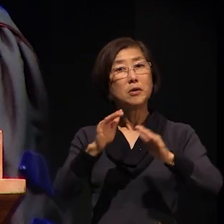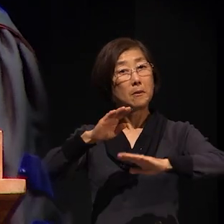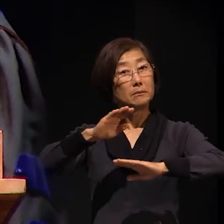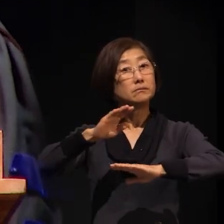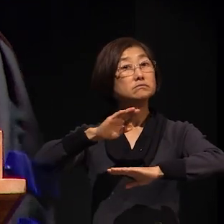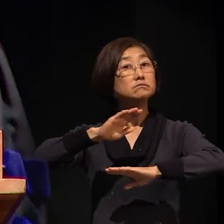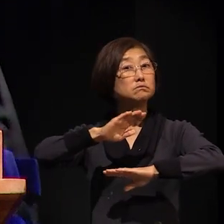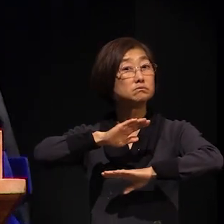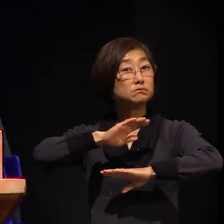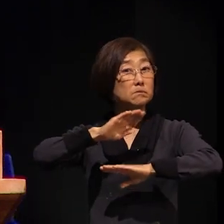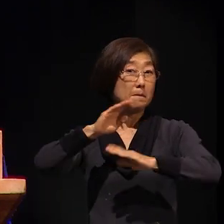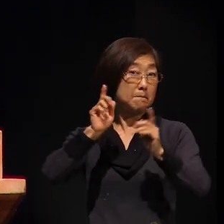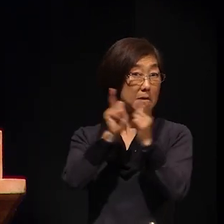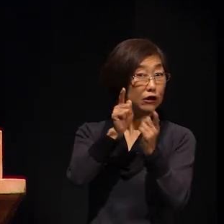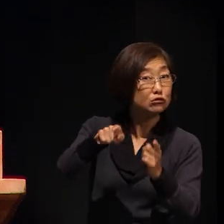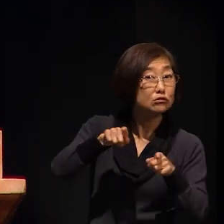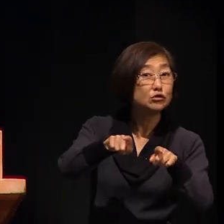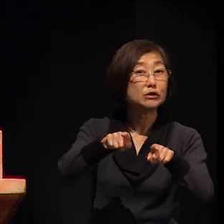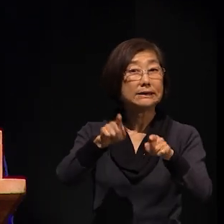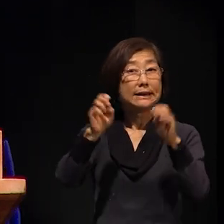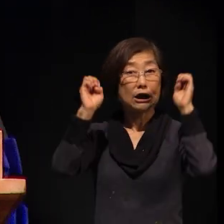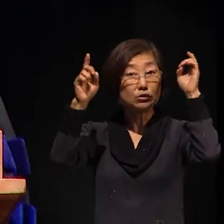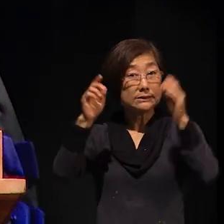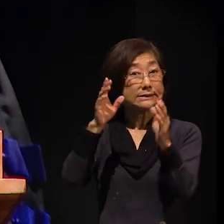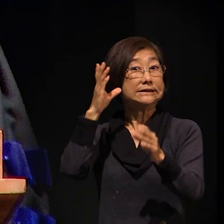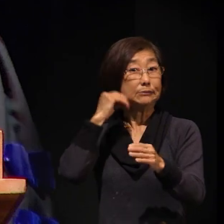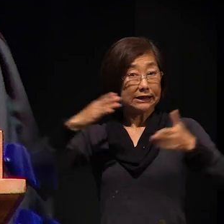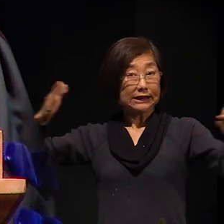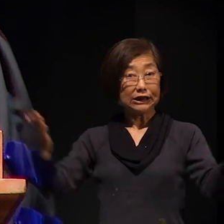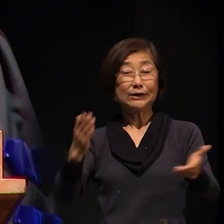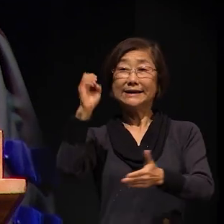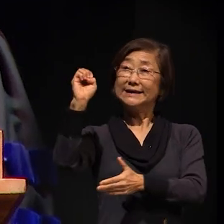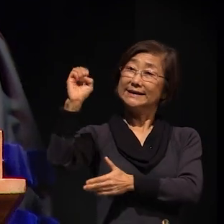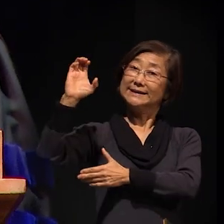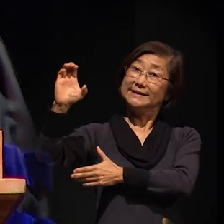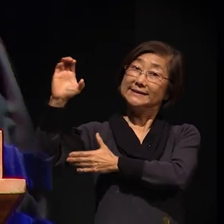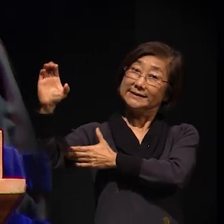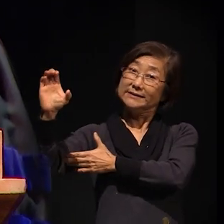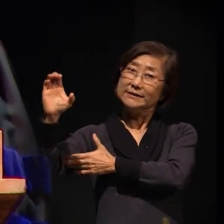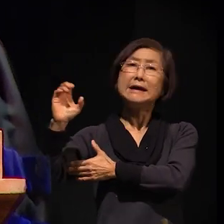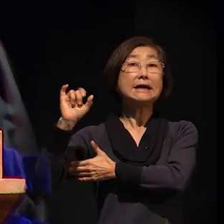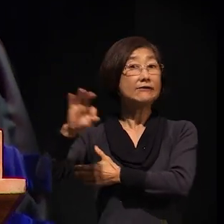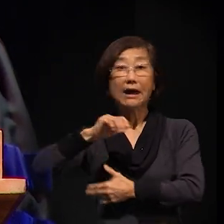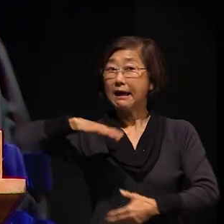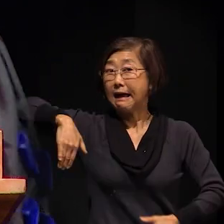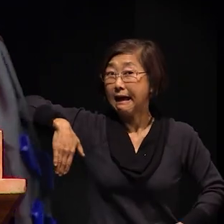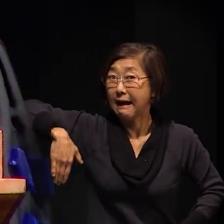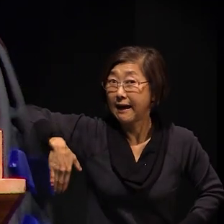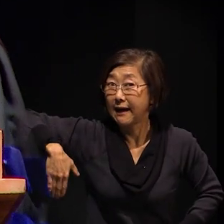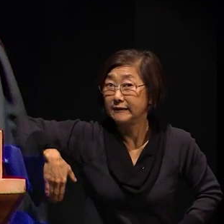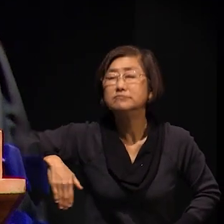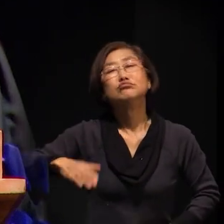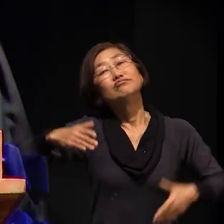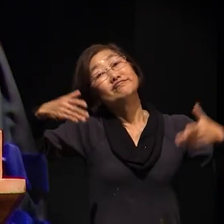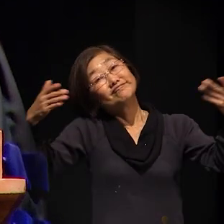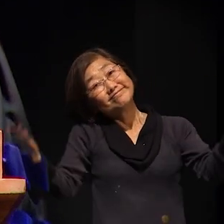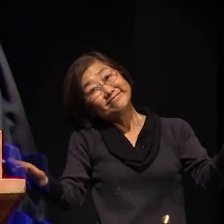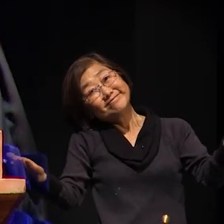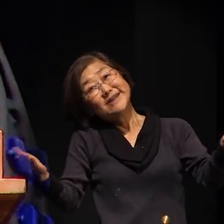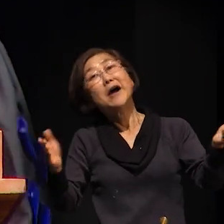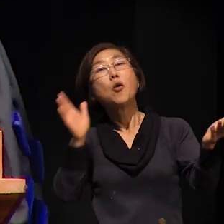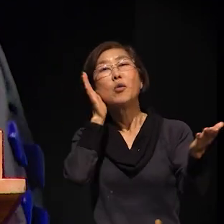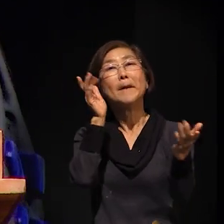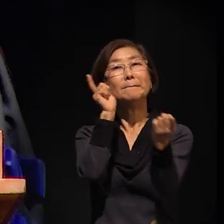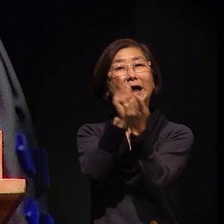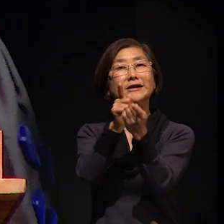hope I met most of you during your educational experience here at ECC. If I didn't,